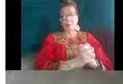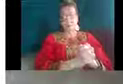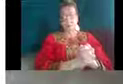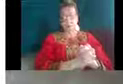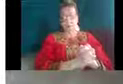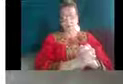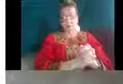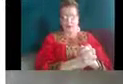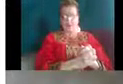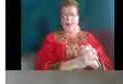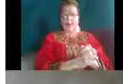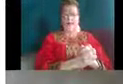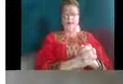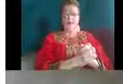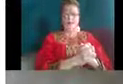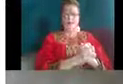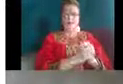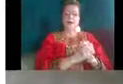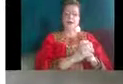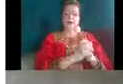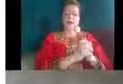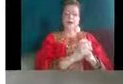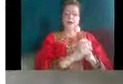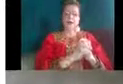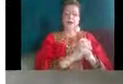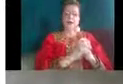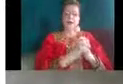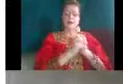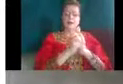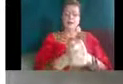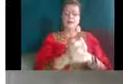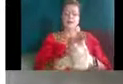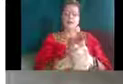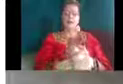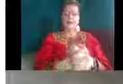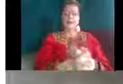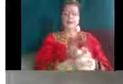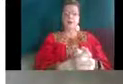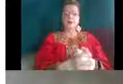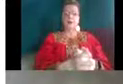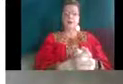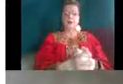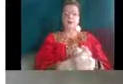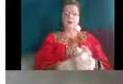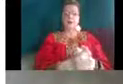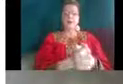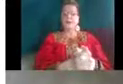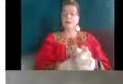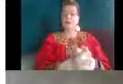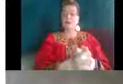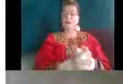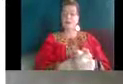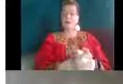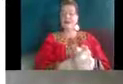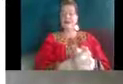and uh some of them actually now come with um fall